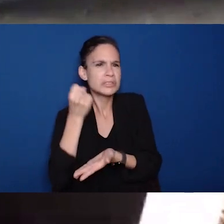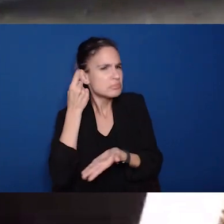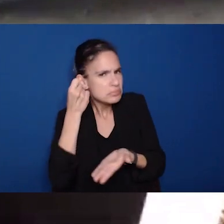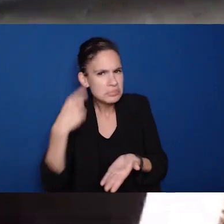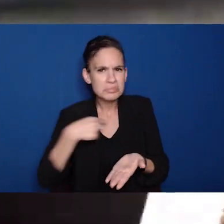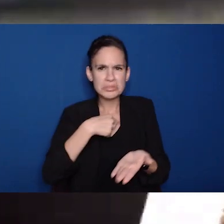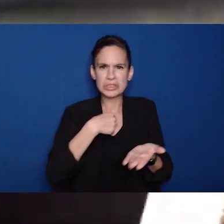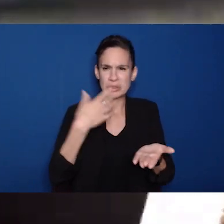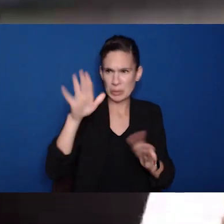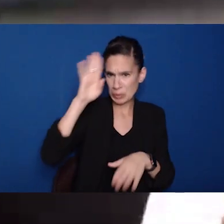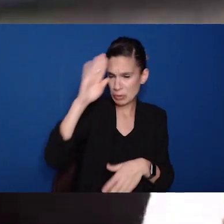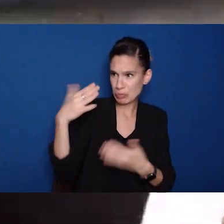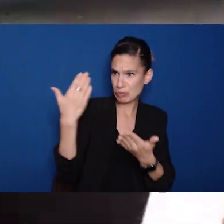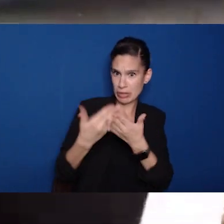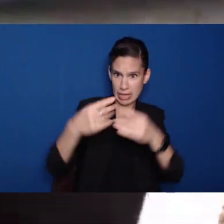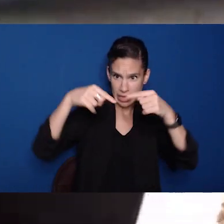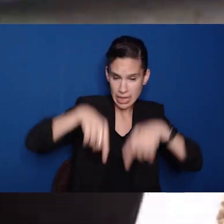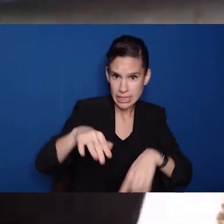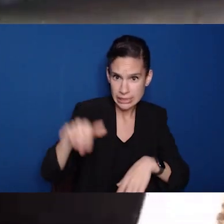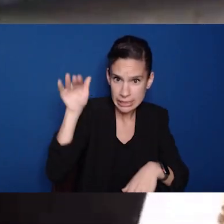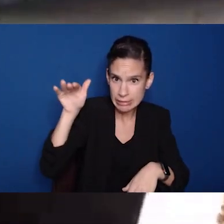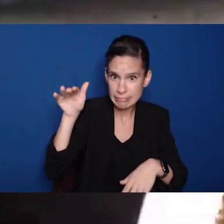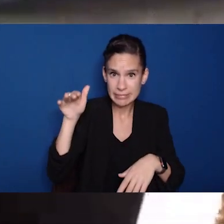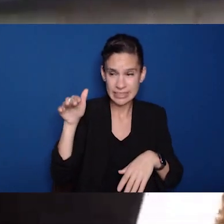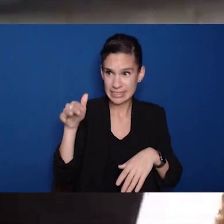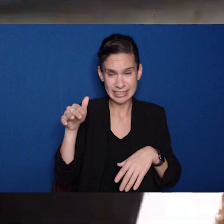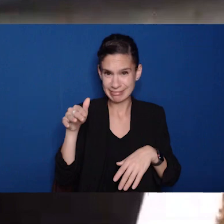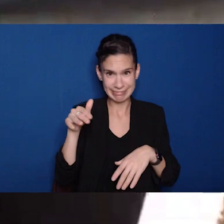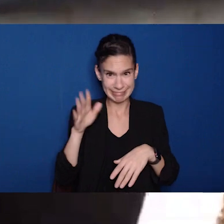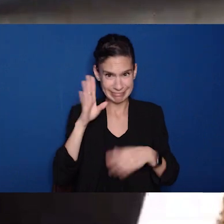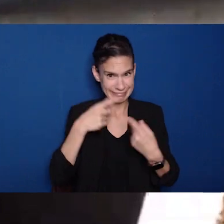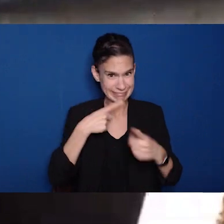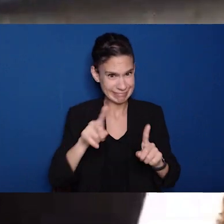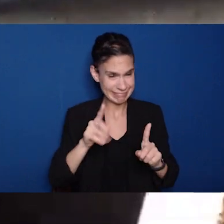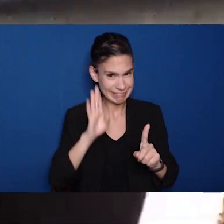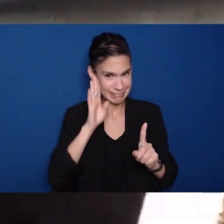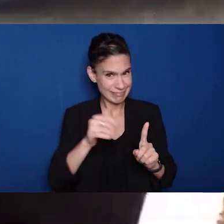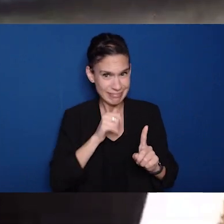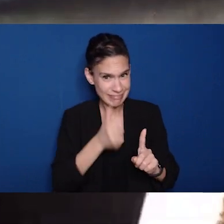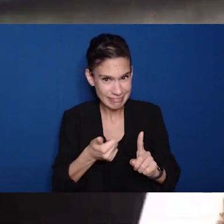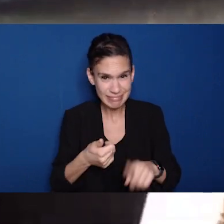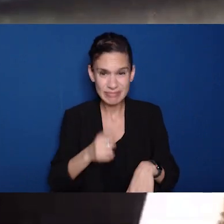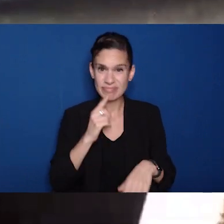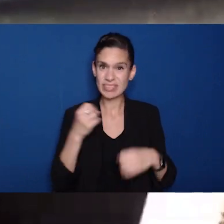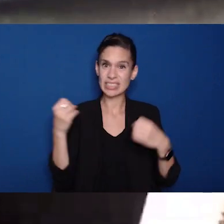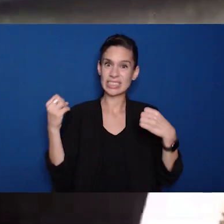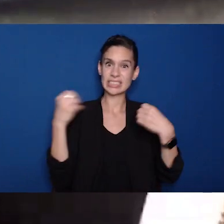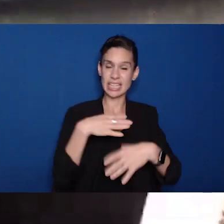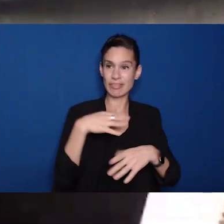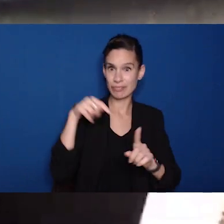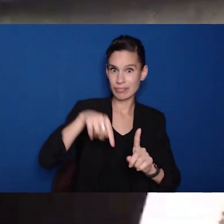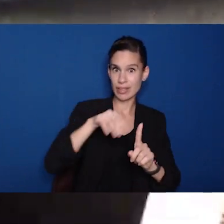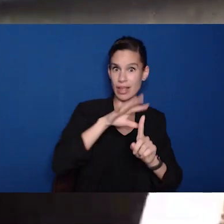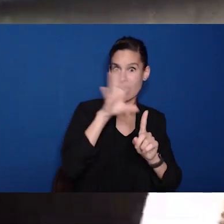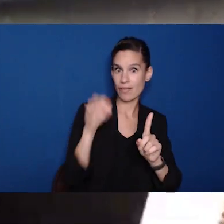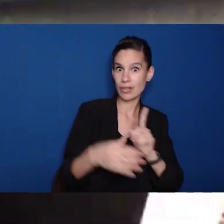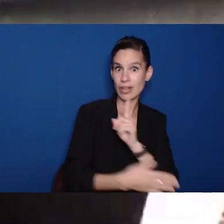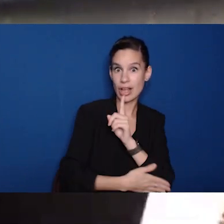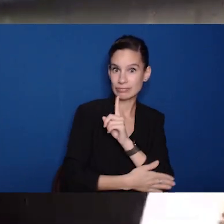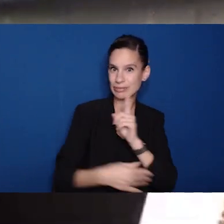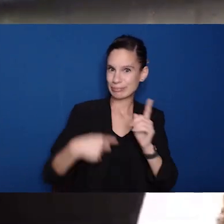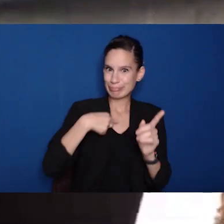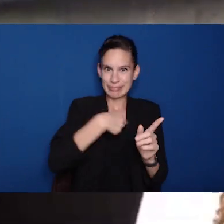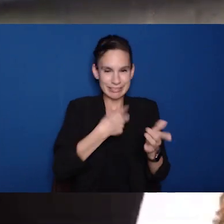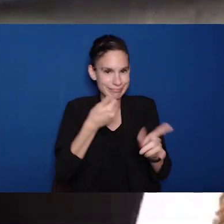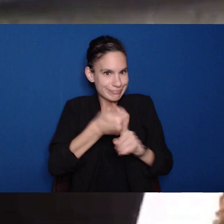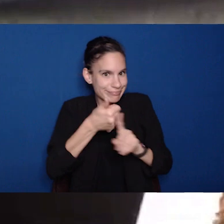but we knew that if it hits us, it's not going to go well, because the scariest thing about being an African country and a developing country